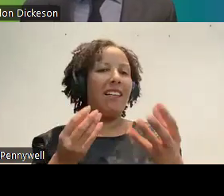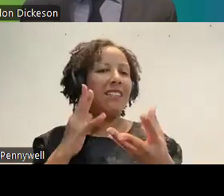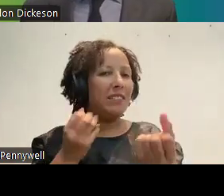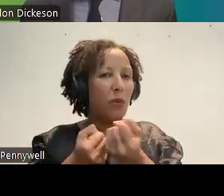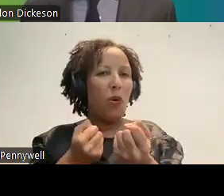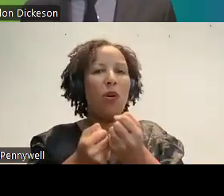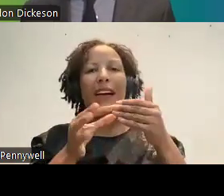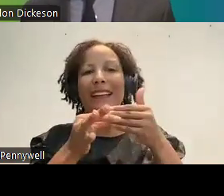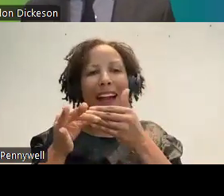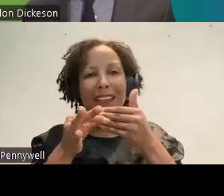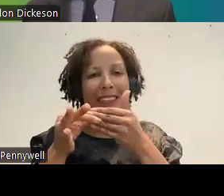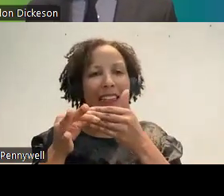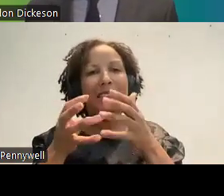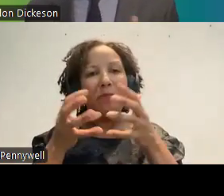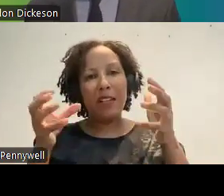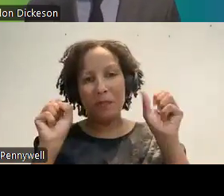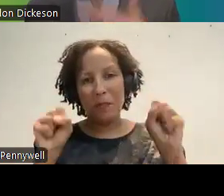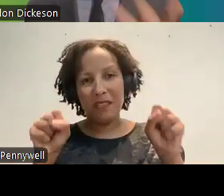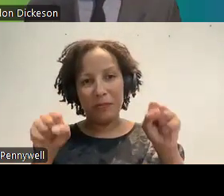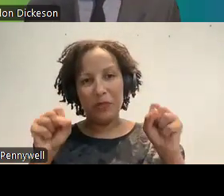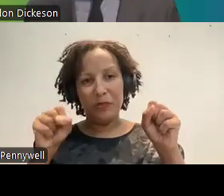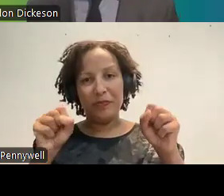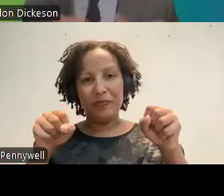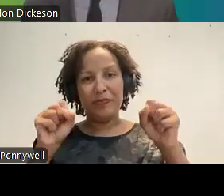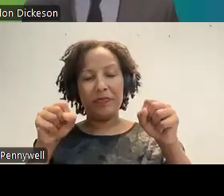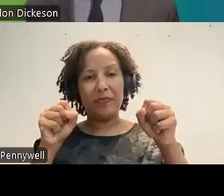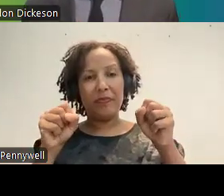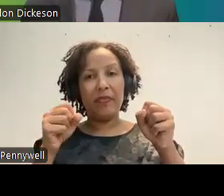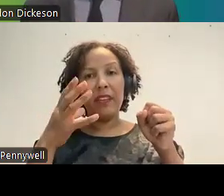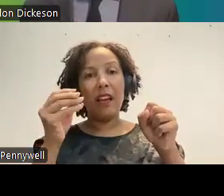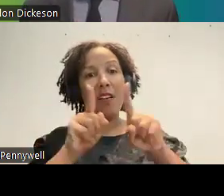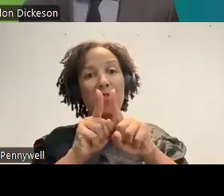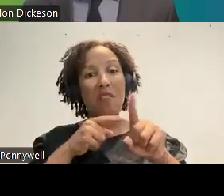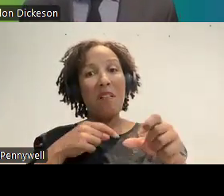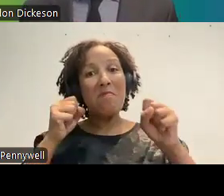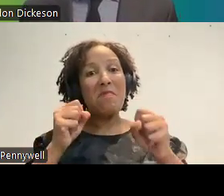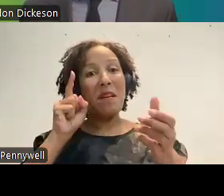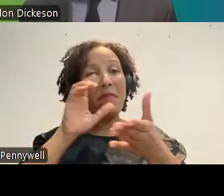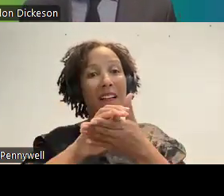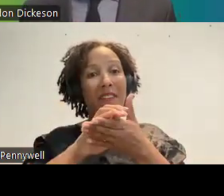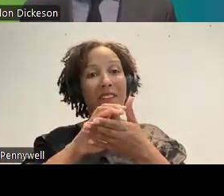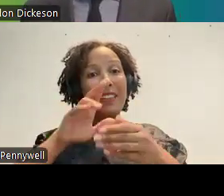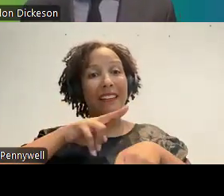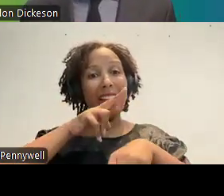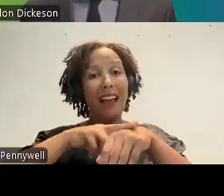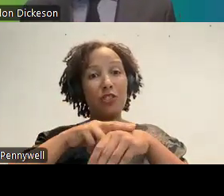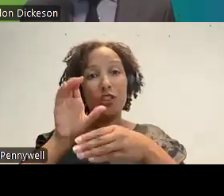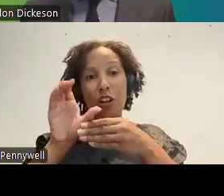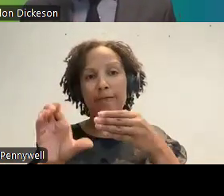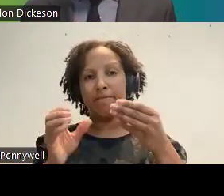can. And as a extension of that, I'm a big believer in natural consequences. So I give you a quick